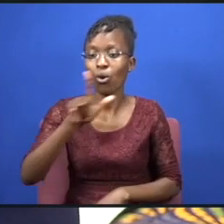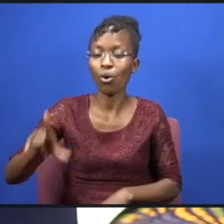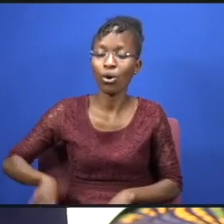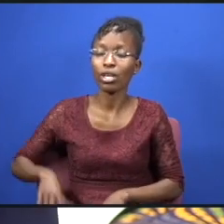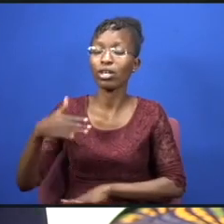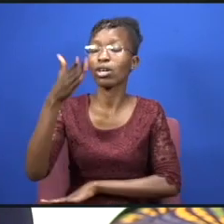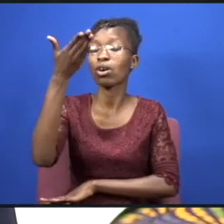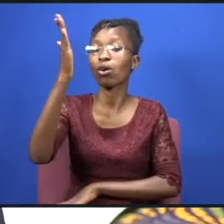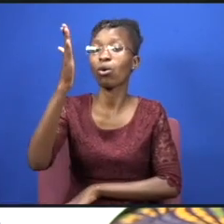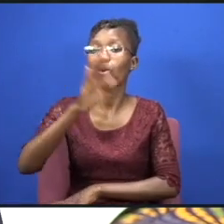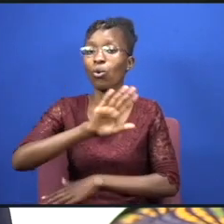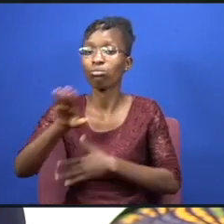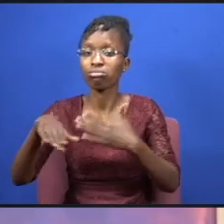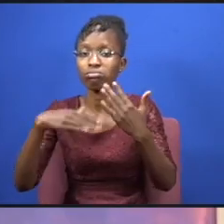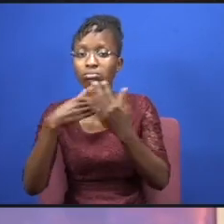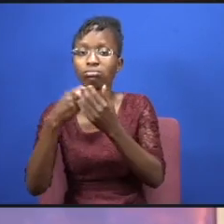Are you